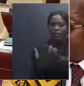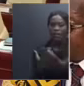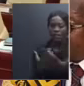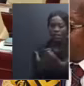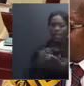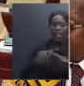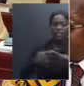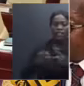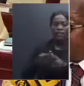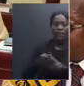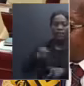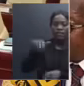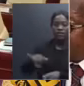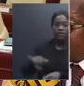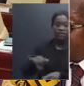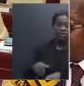Court